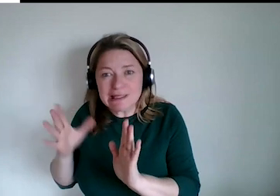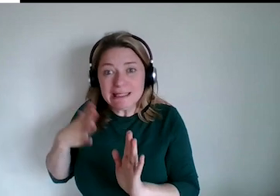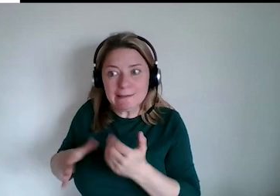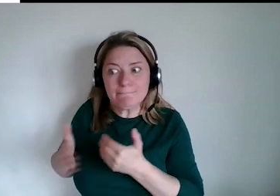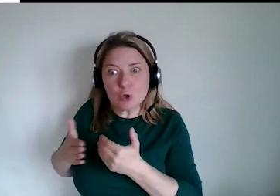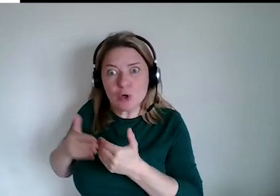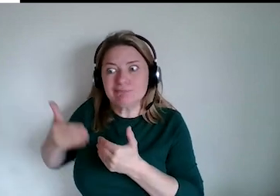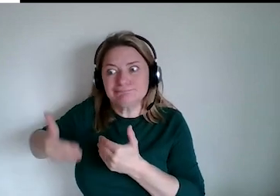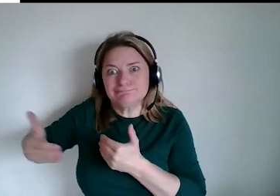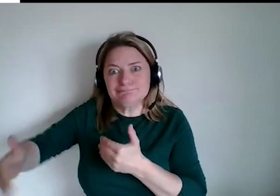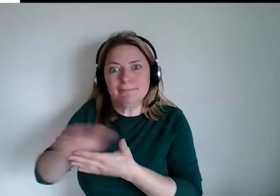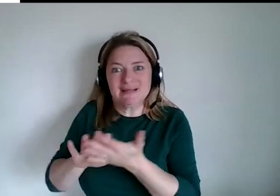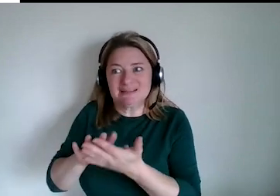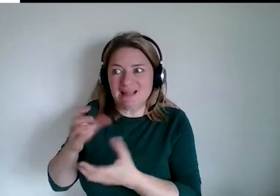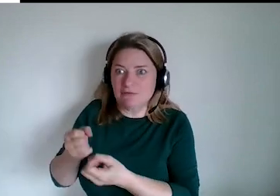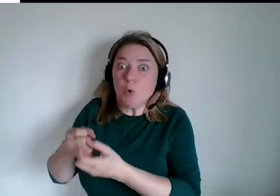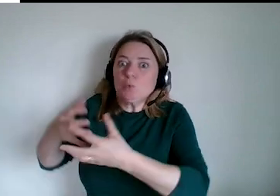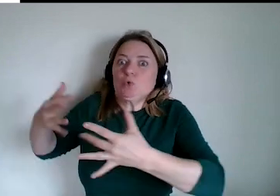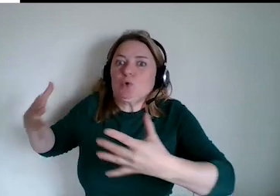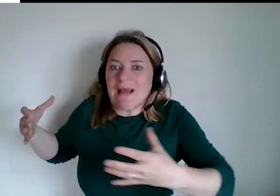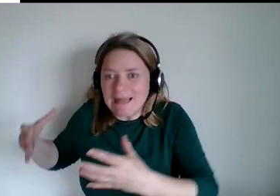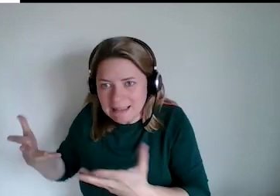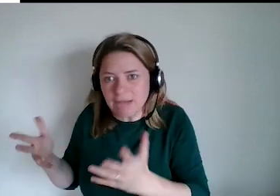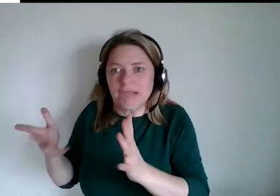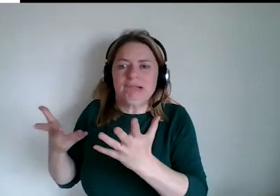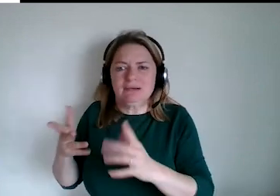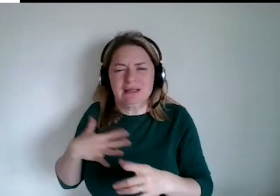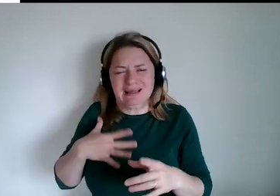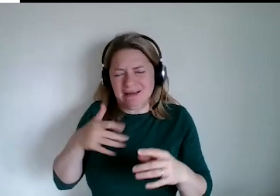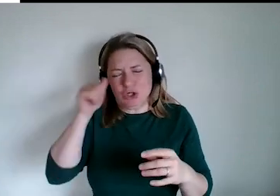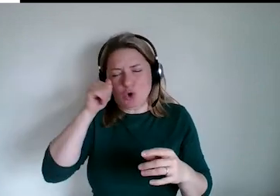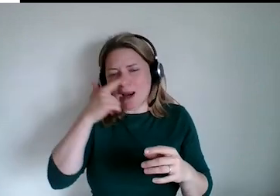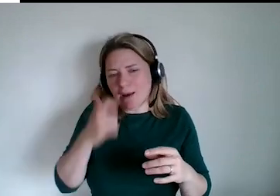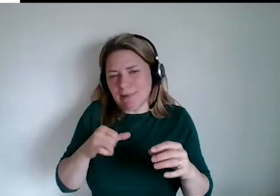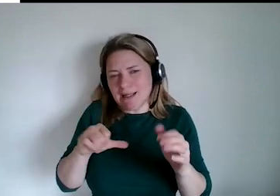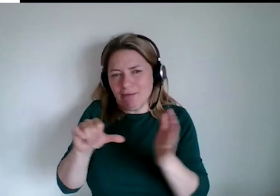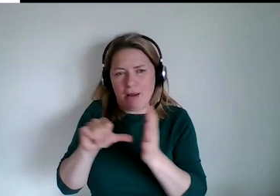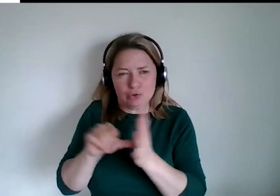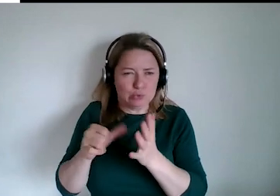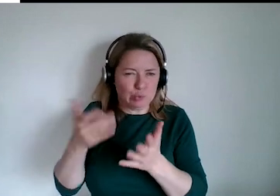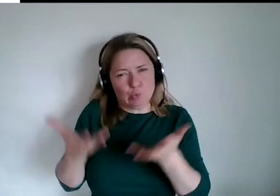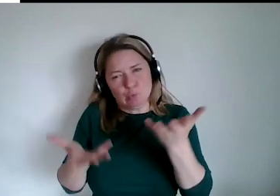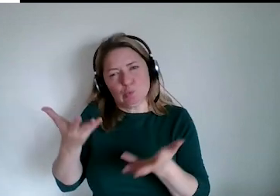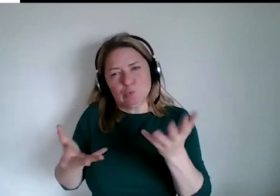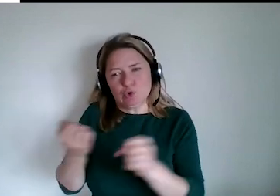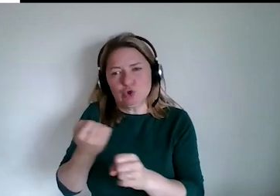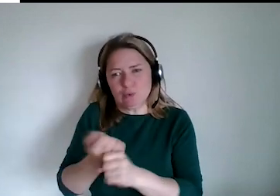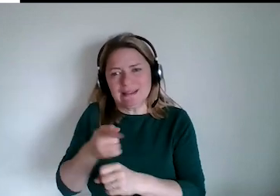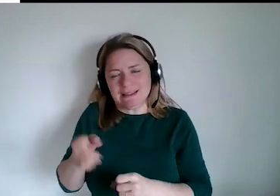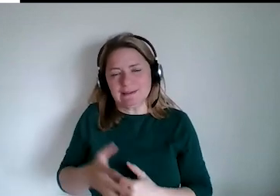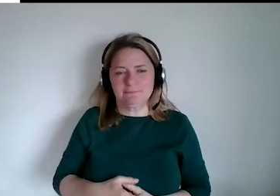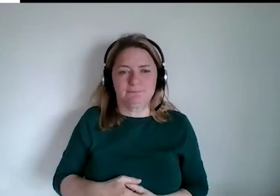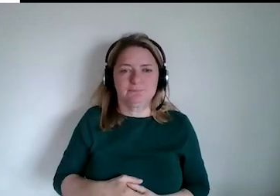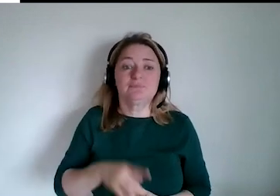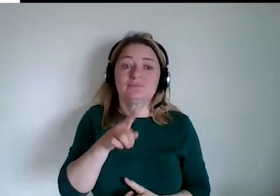these, and then a few years down the line we've got too many of these, and oh, let's turn off the tap. It's really hard to do this. To look